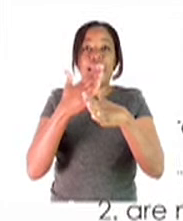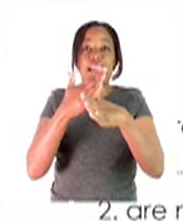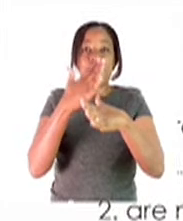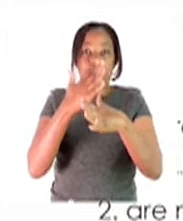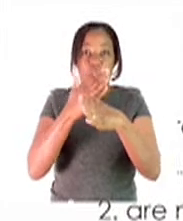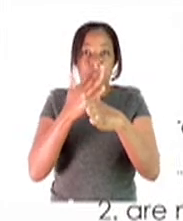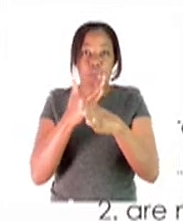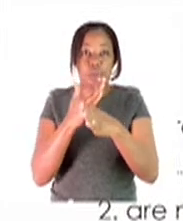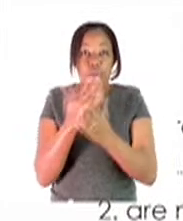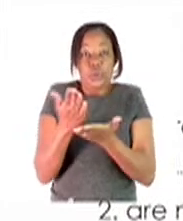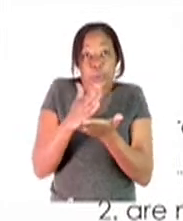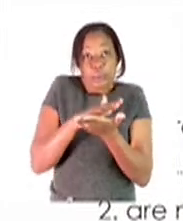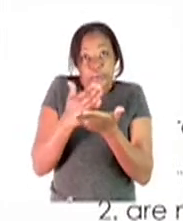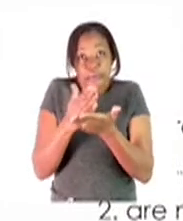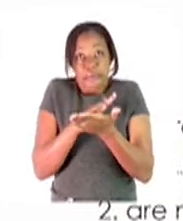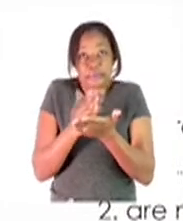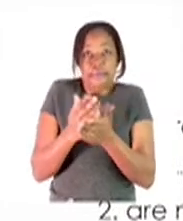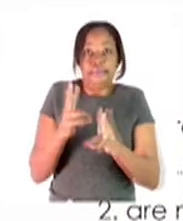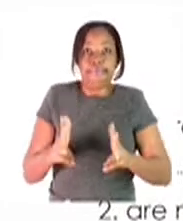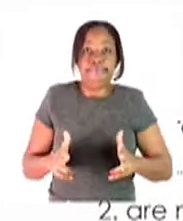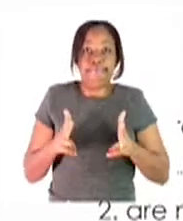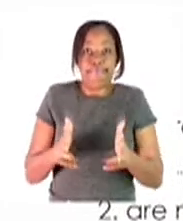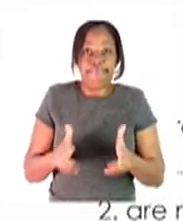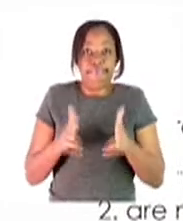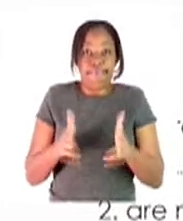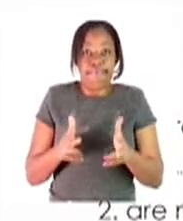train. Is that correct?